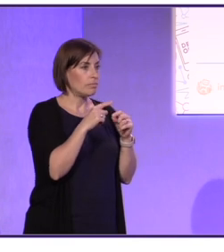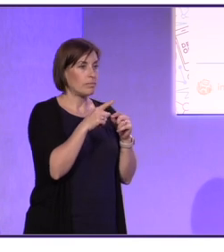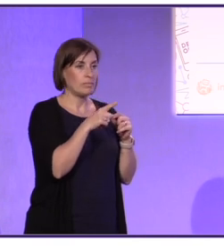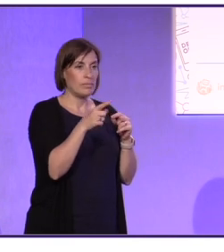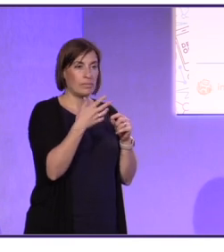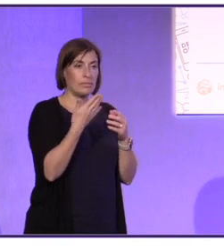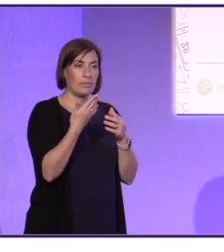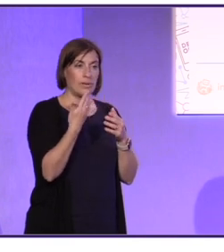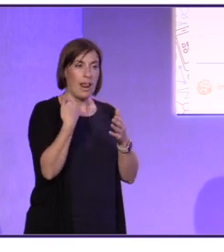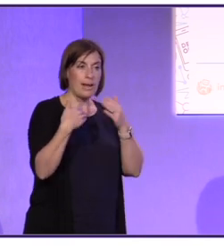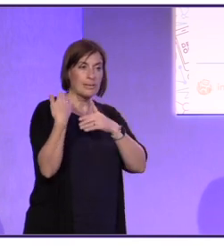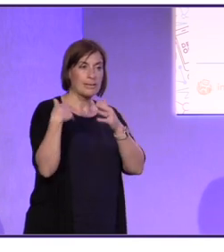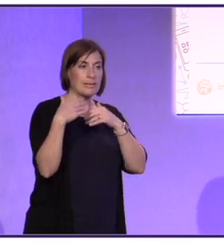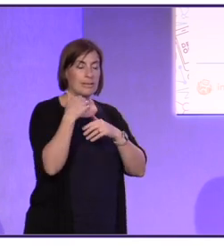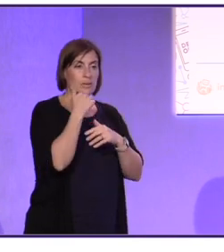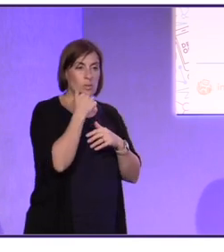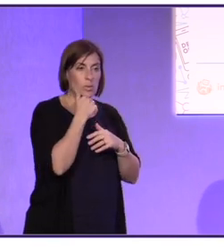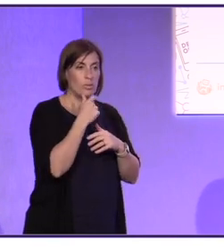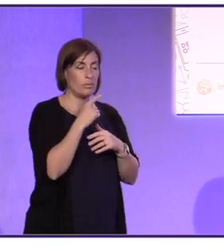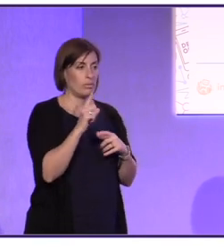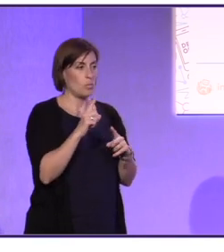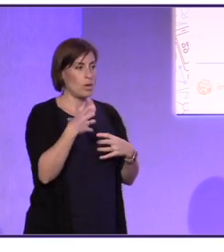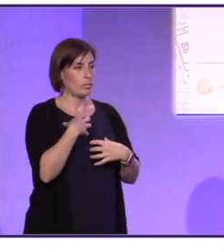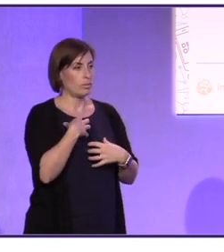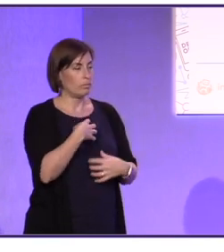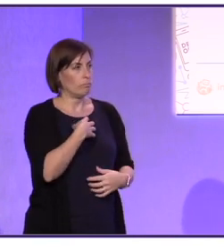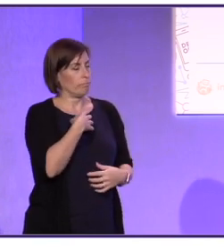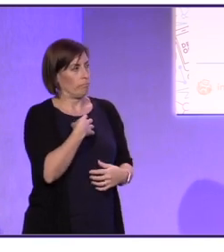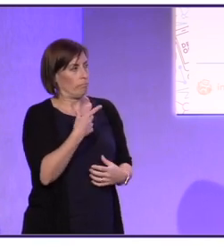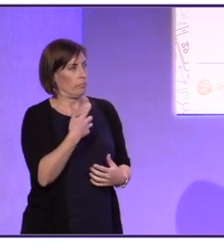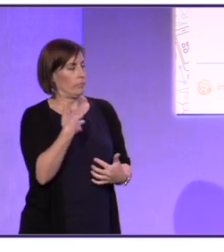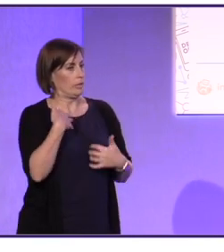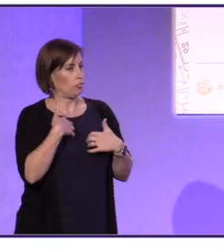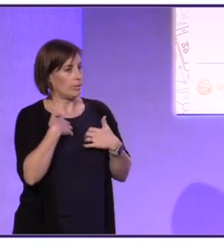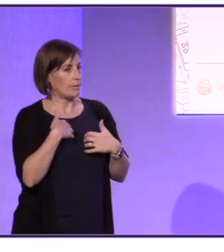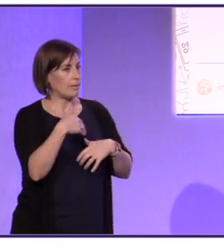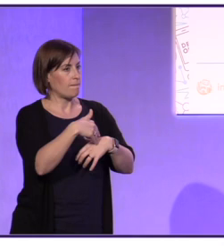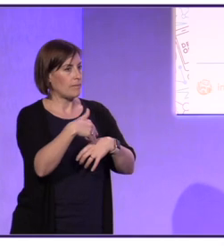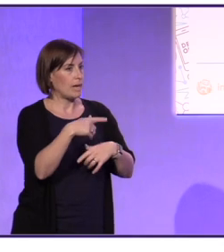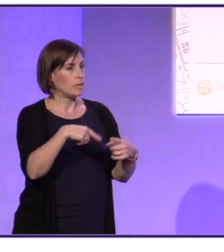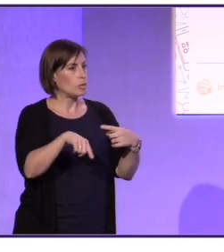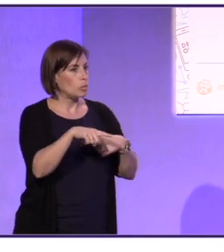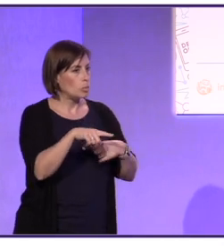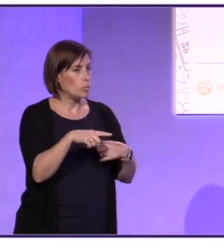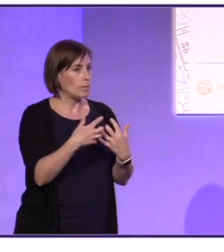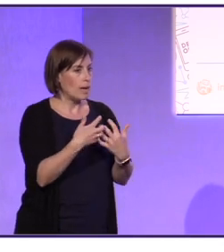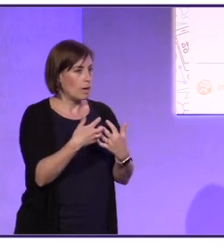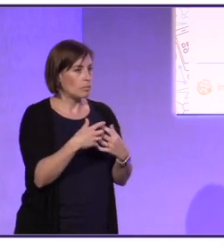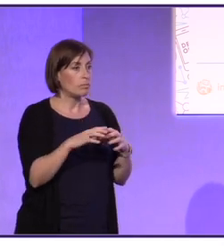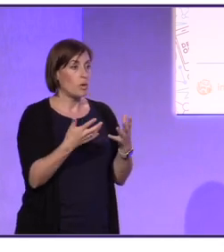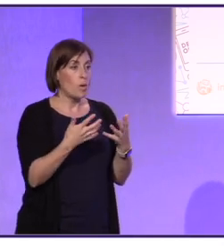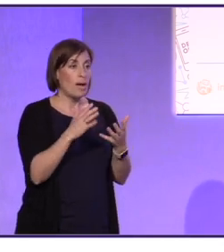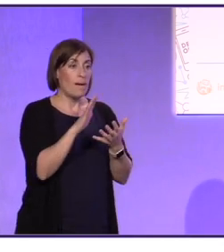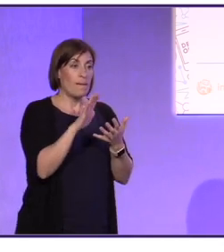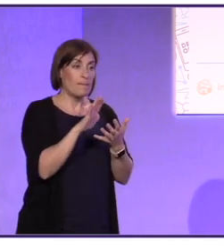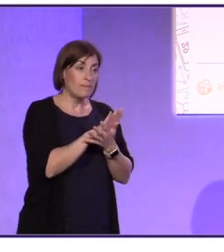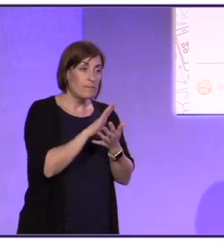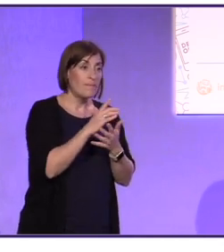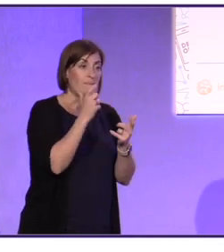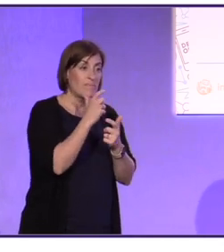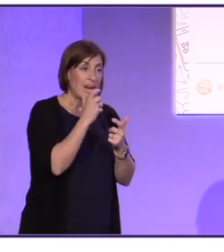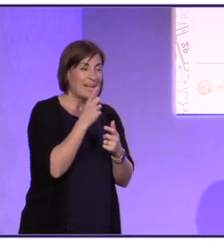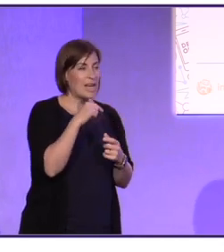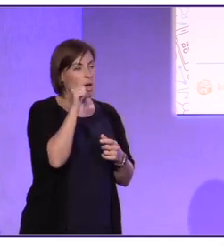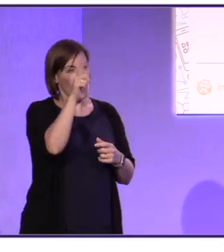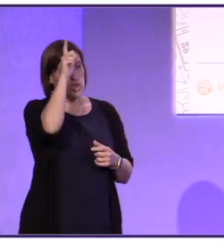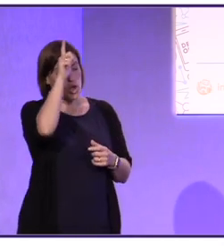or a surprising part of legacy, or a surprising effect that legacy has. And if it's really, really funny, and Germans have a weird sense